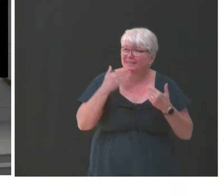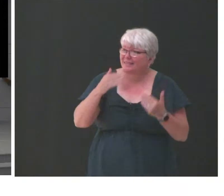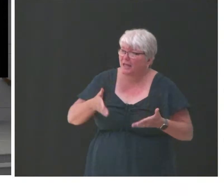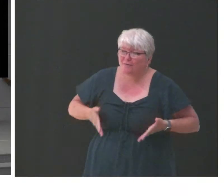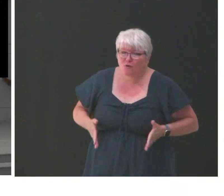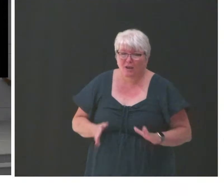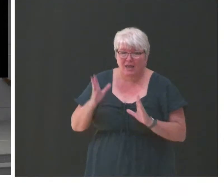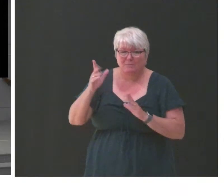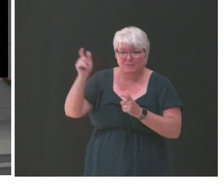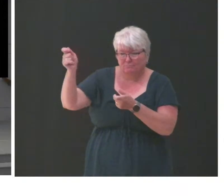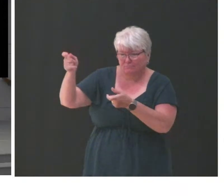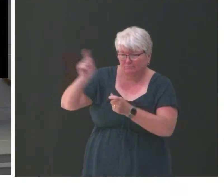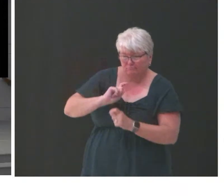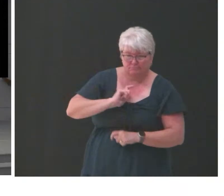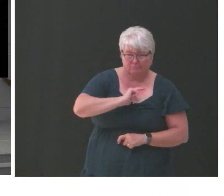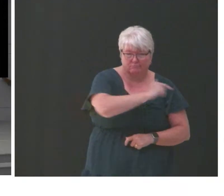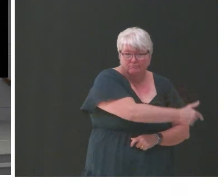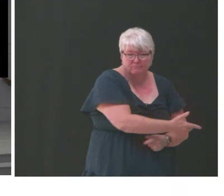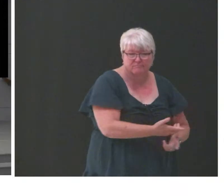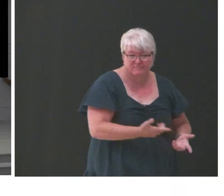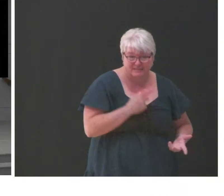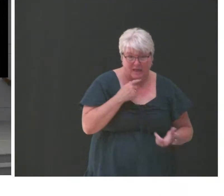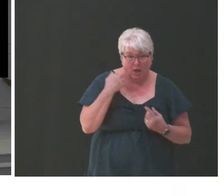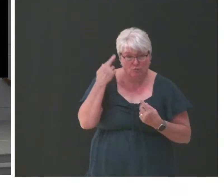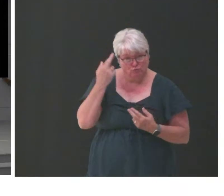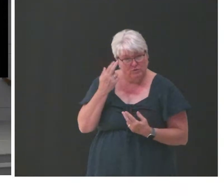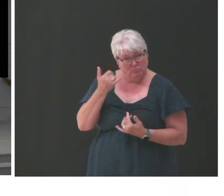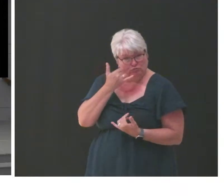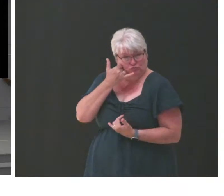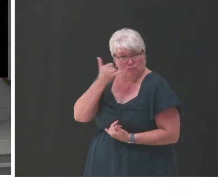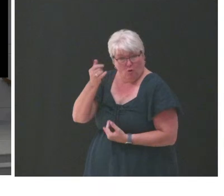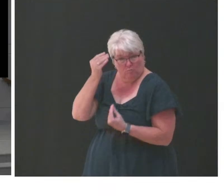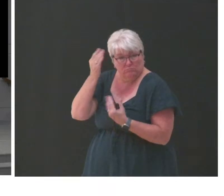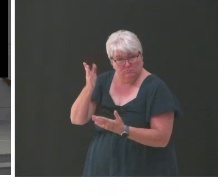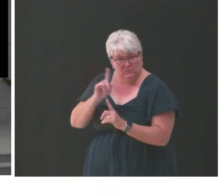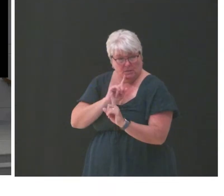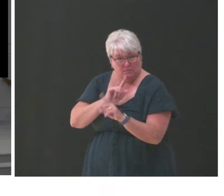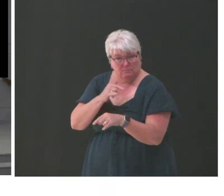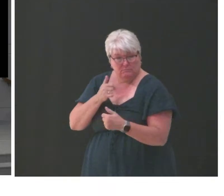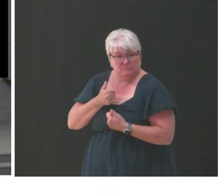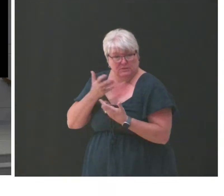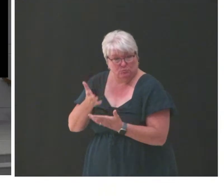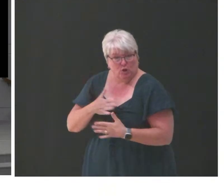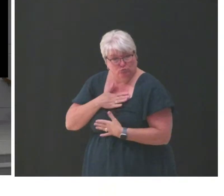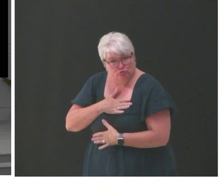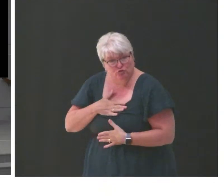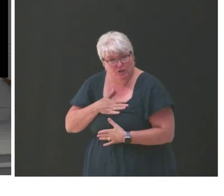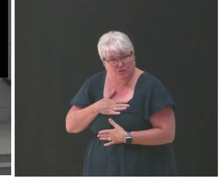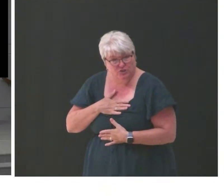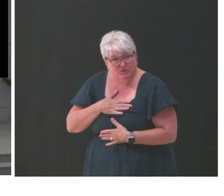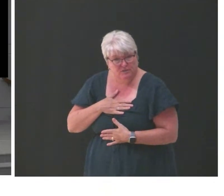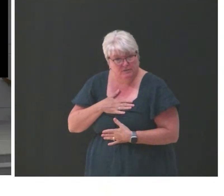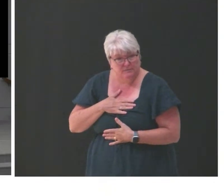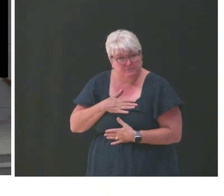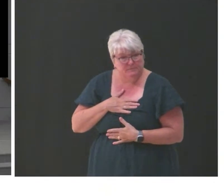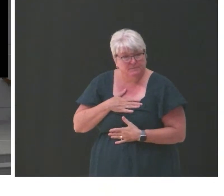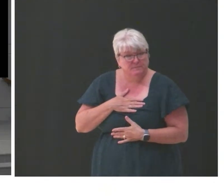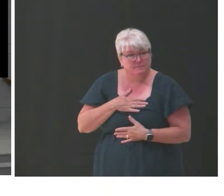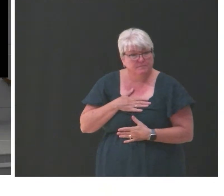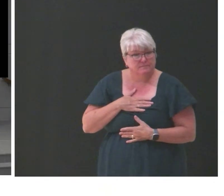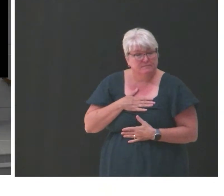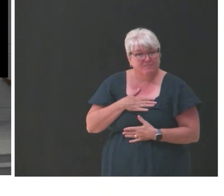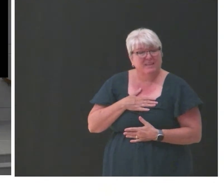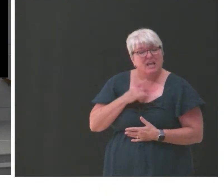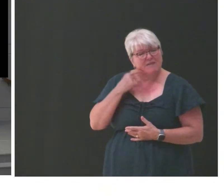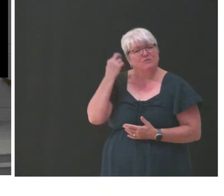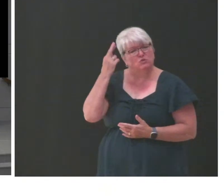letting me be able to do that. Is it reasonable to call them and express your appreciation? And if